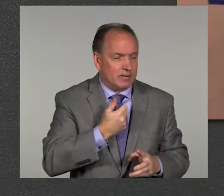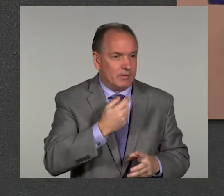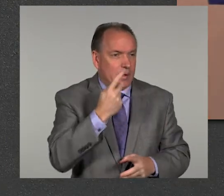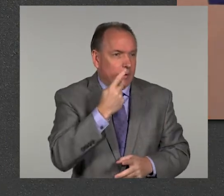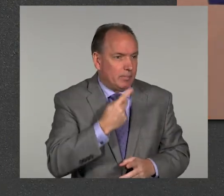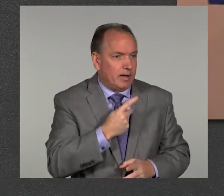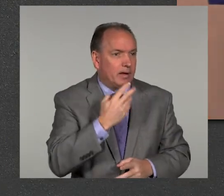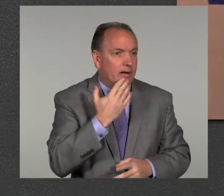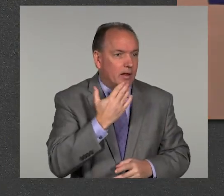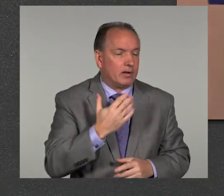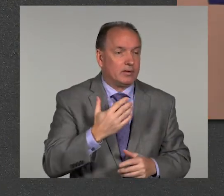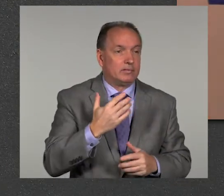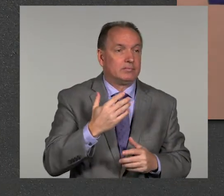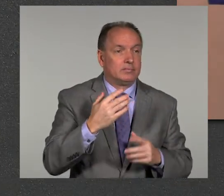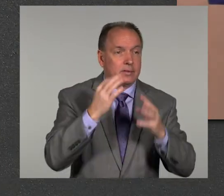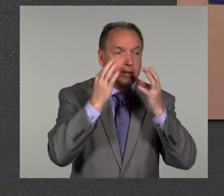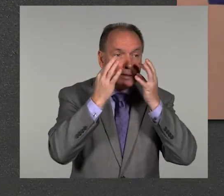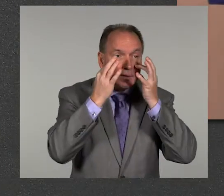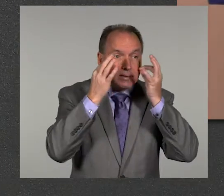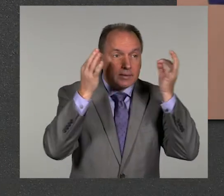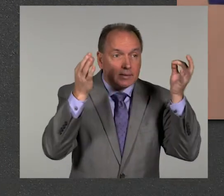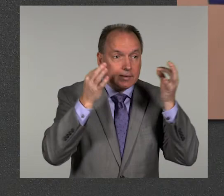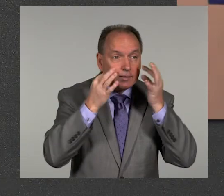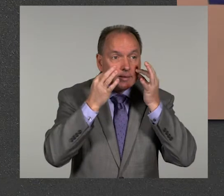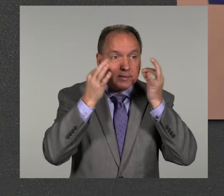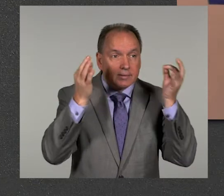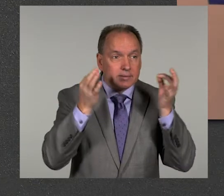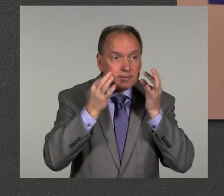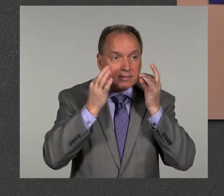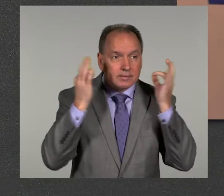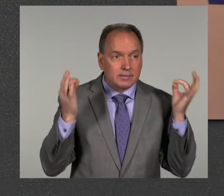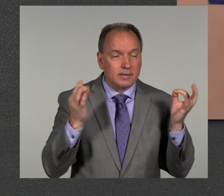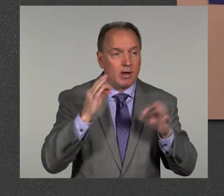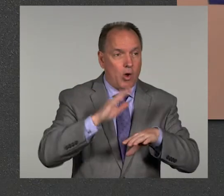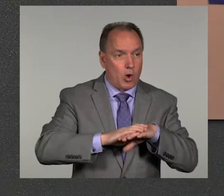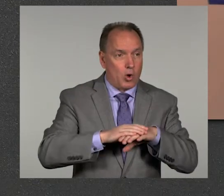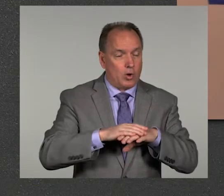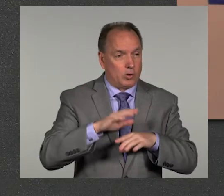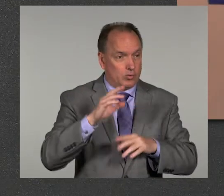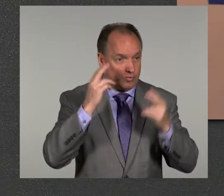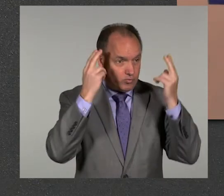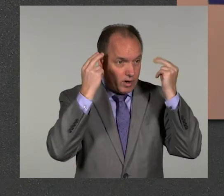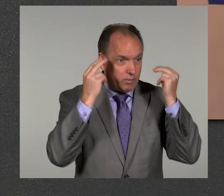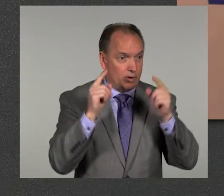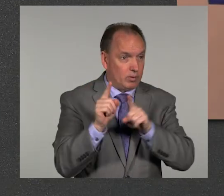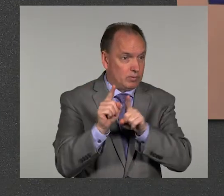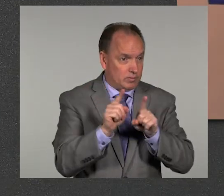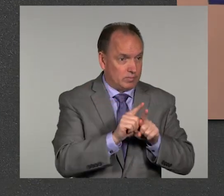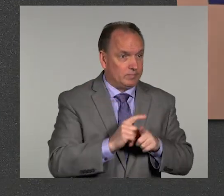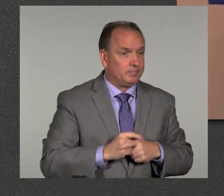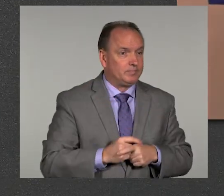a pink nose. And then I'm gonna draw some whiskers on my rabbit.